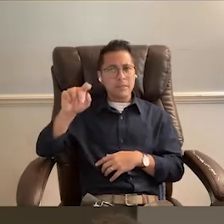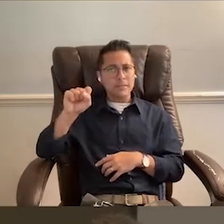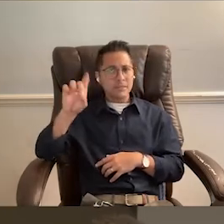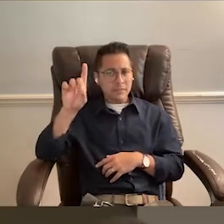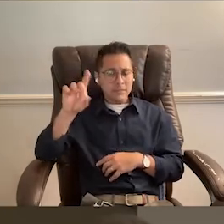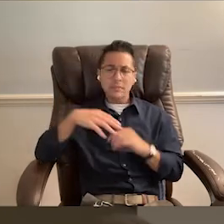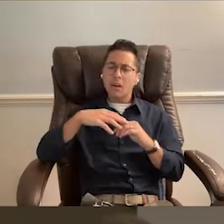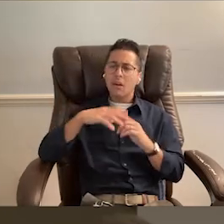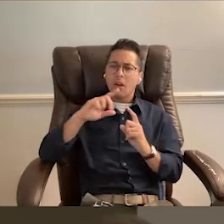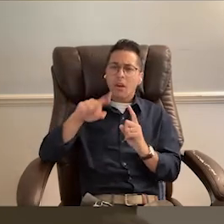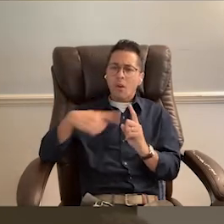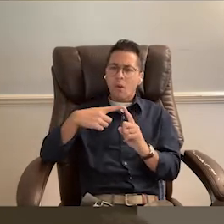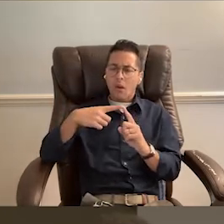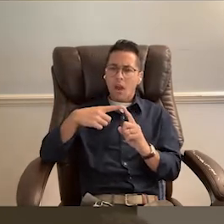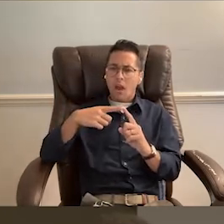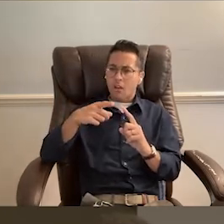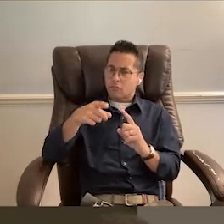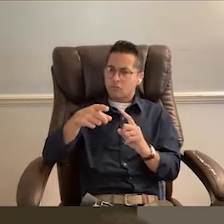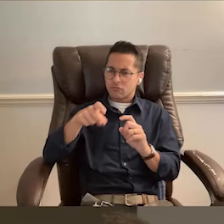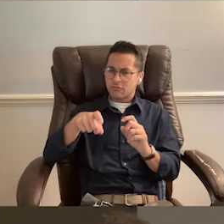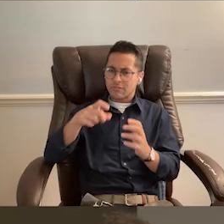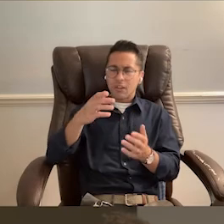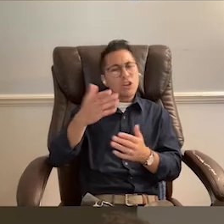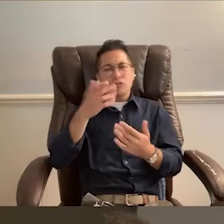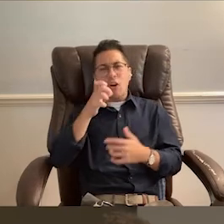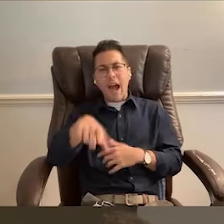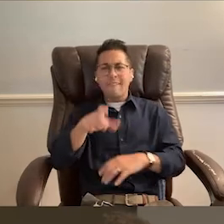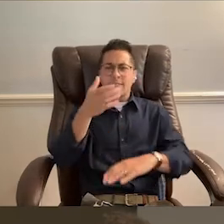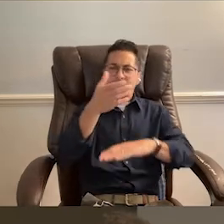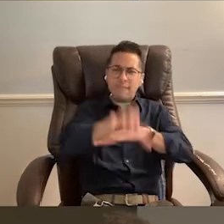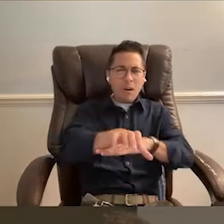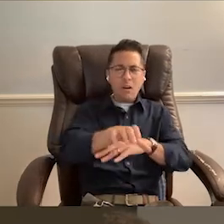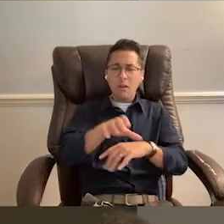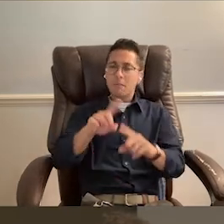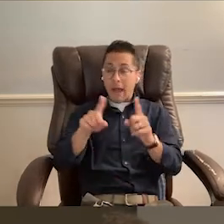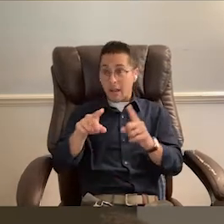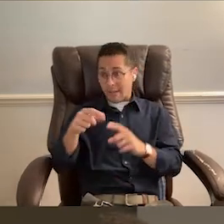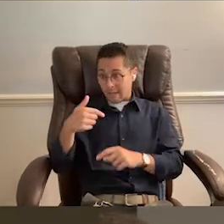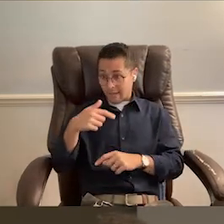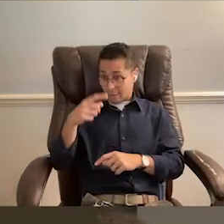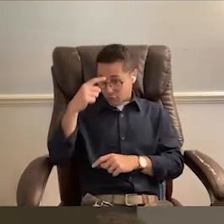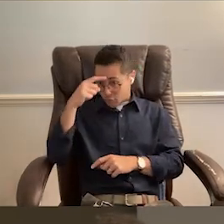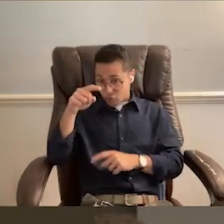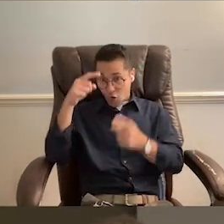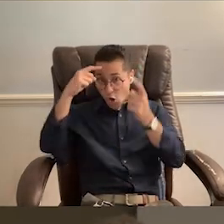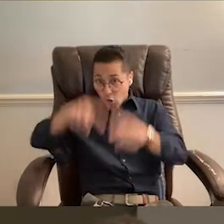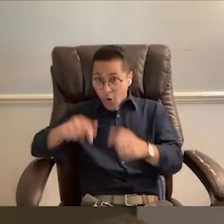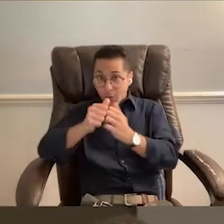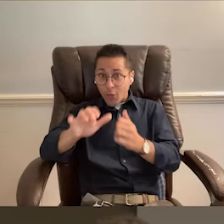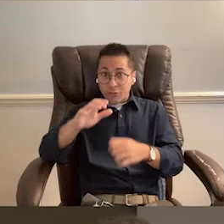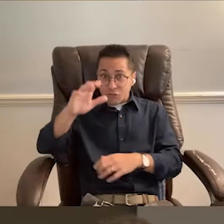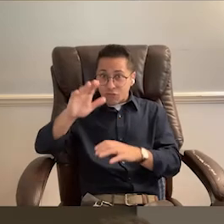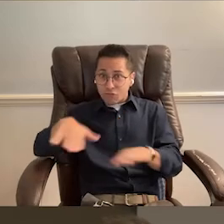was in the military, Yeah. and I know people with PTSD. When do you stop being you don't have to push